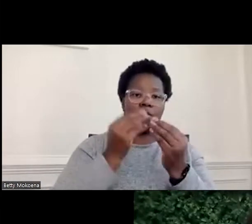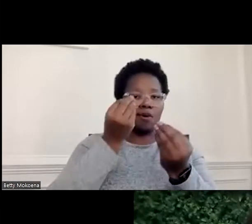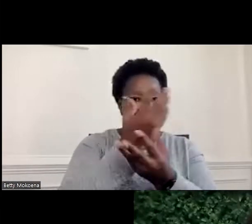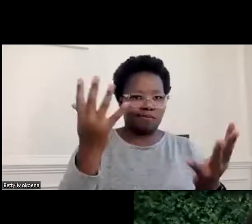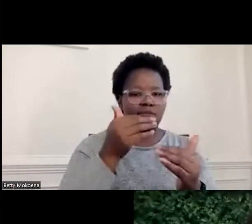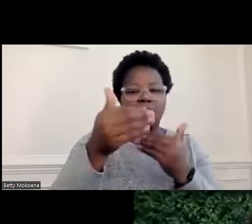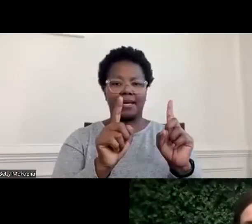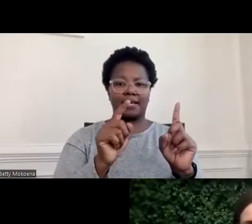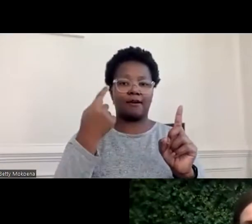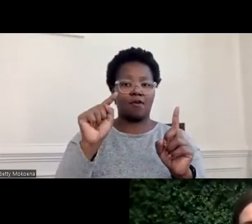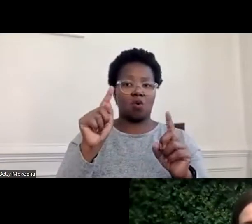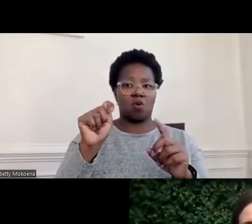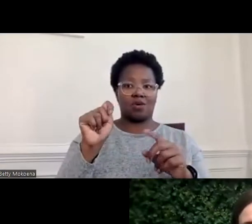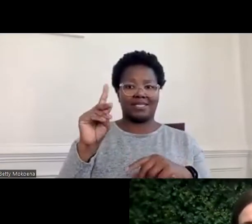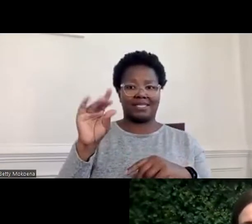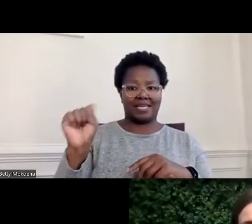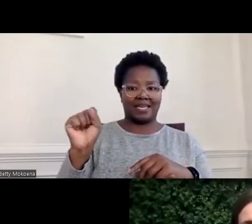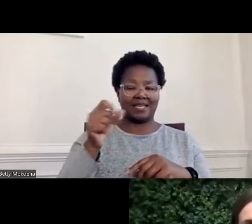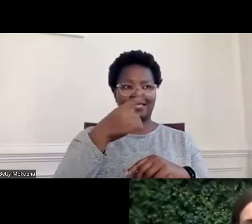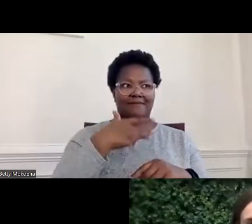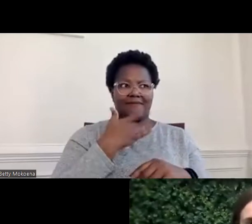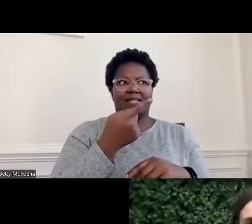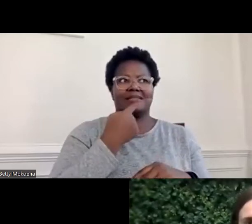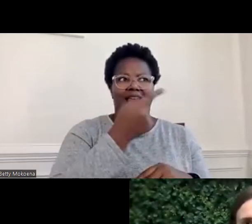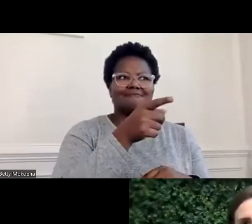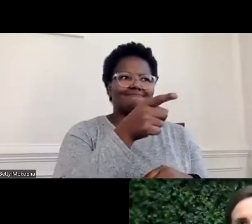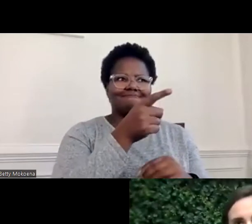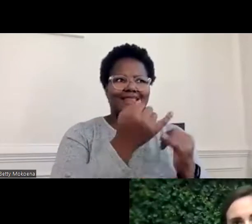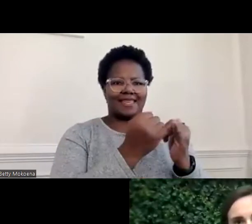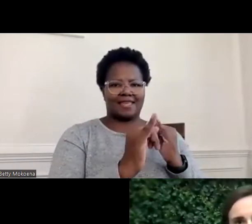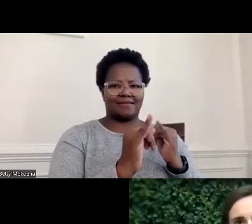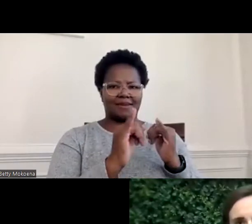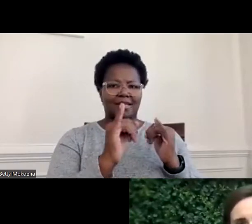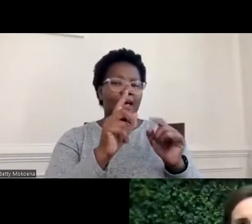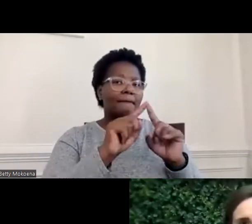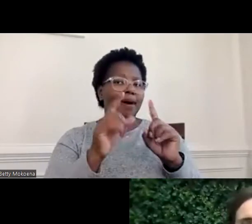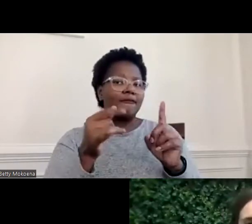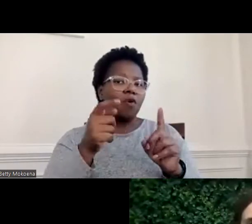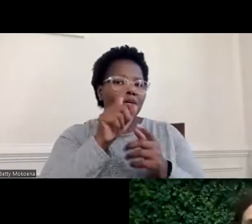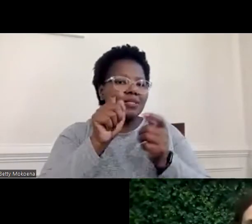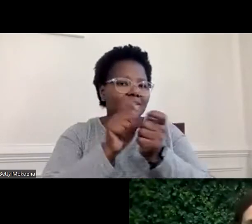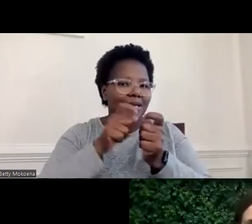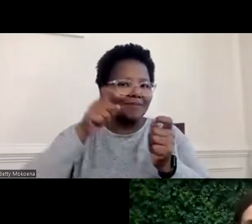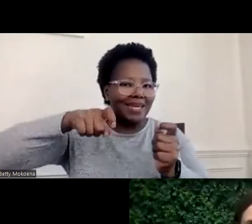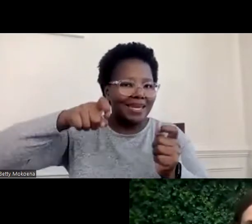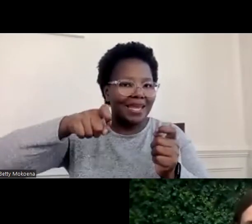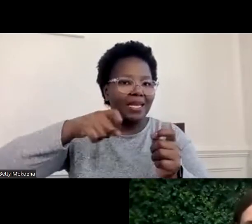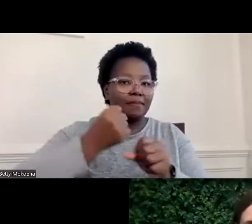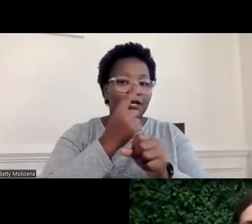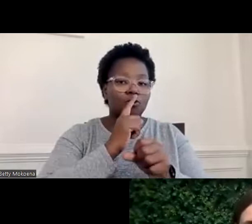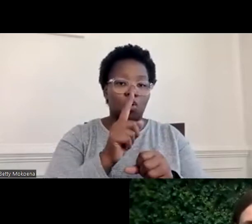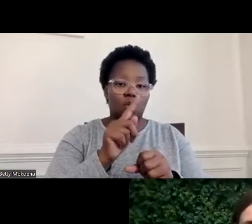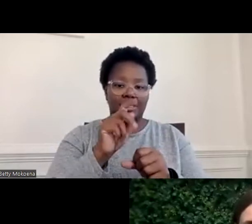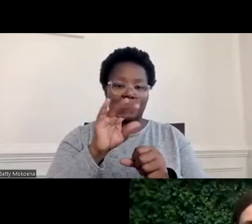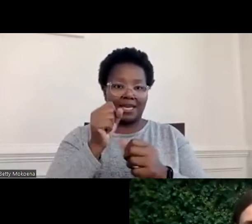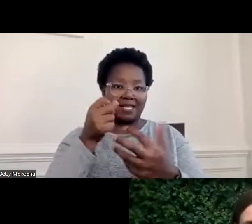process is going to look like. Or when taking into account people's specific needs and making sure tailored day meets those, what have